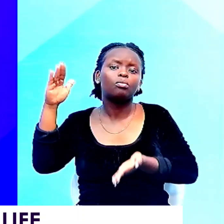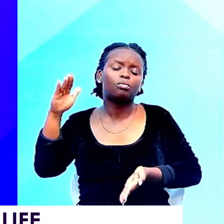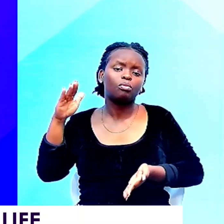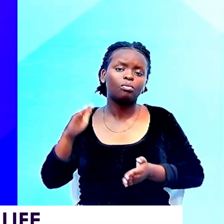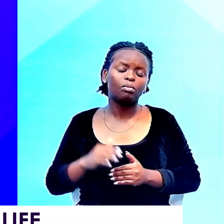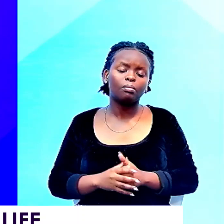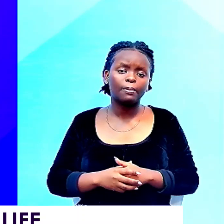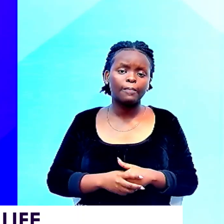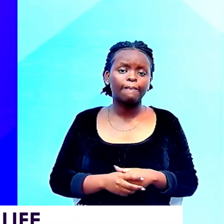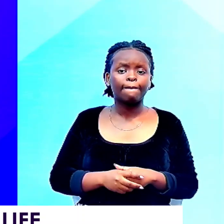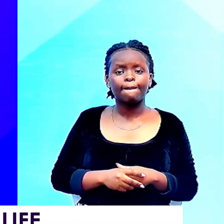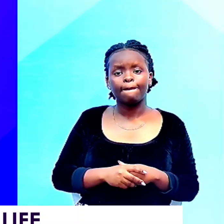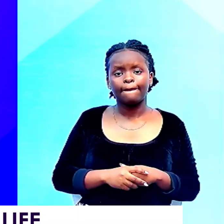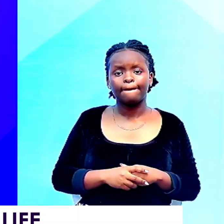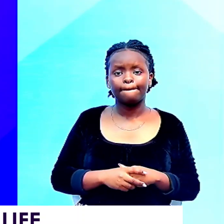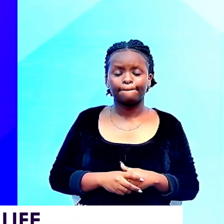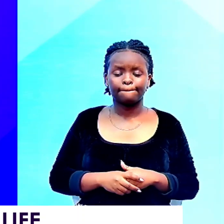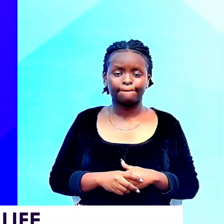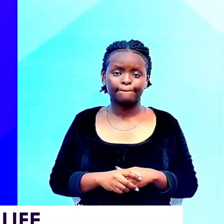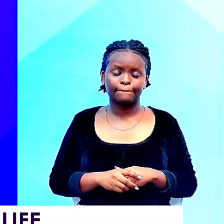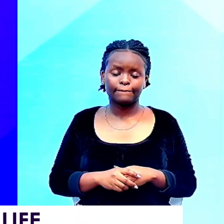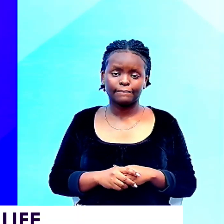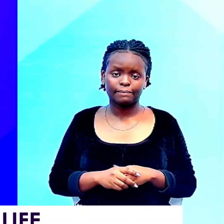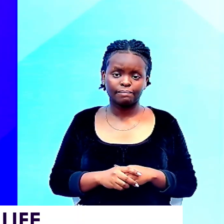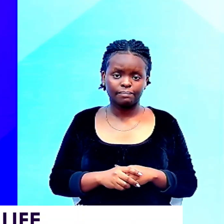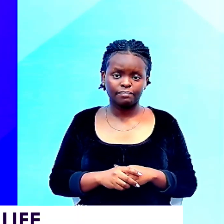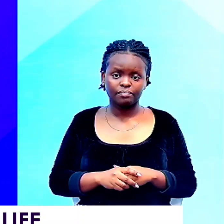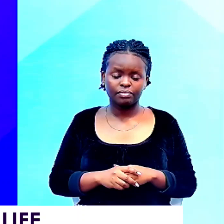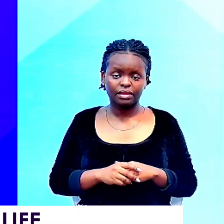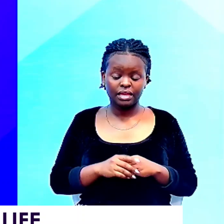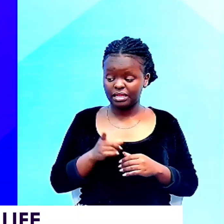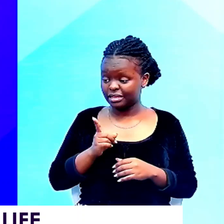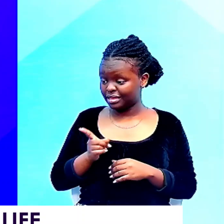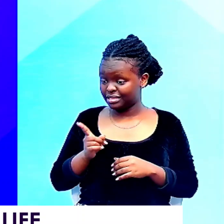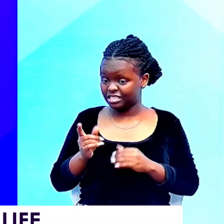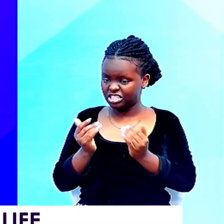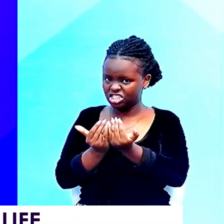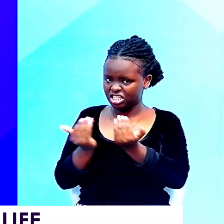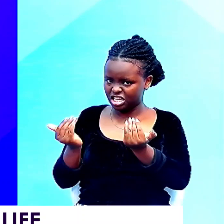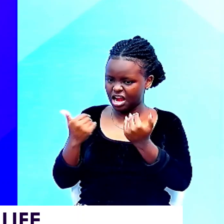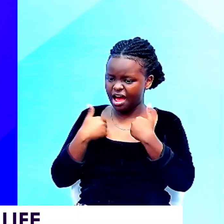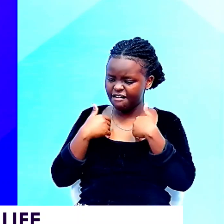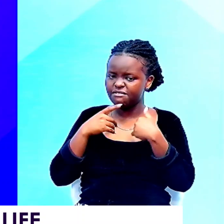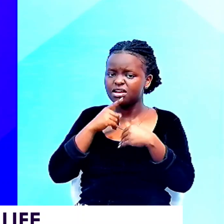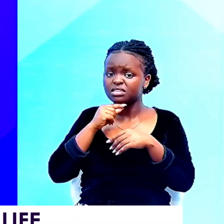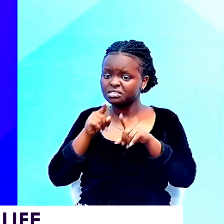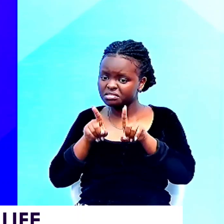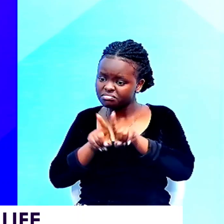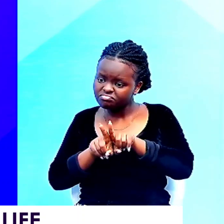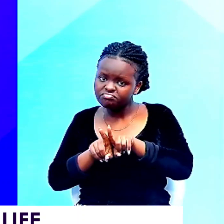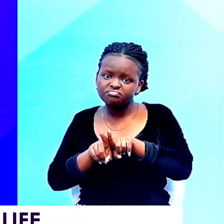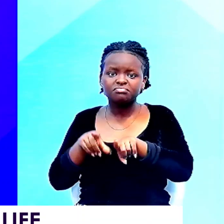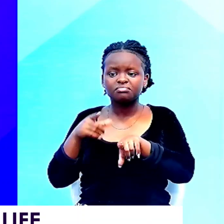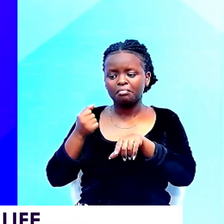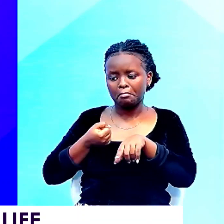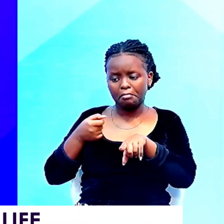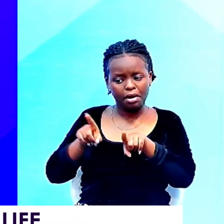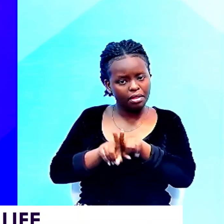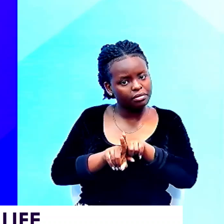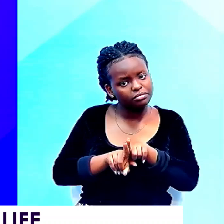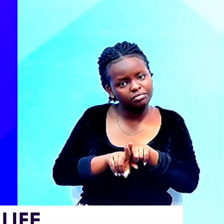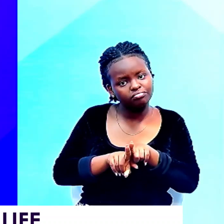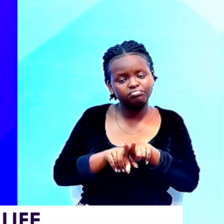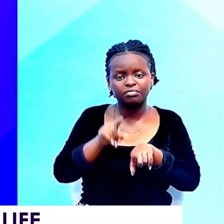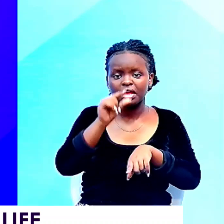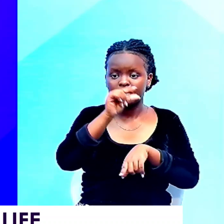then you also get to a point where maybe these children have siblings. Some are these very Gen Zs.